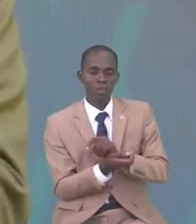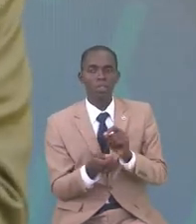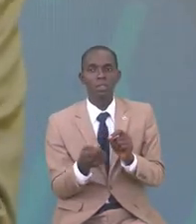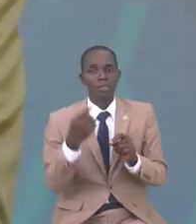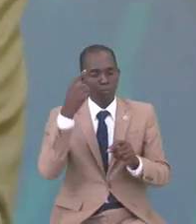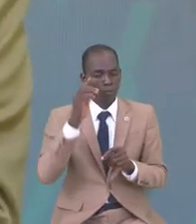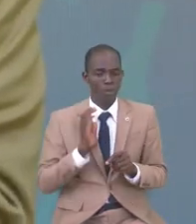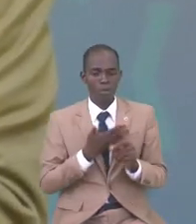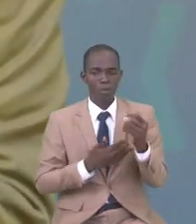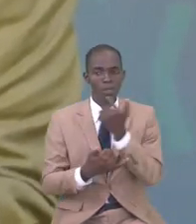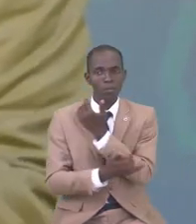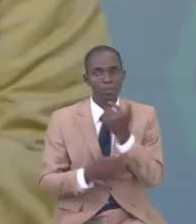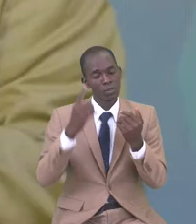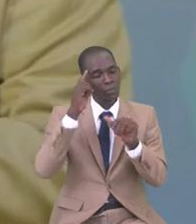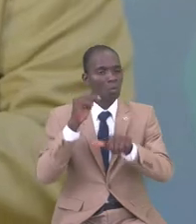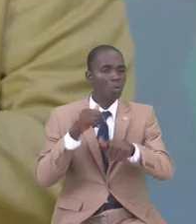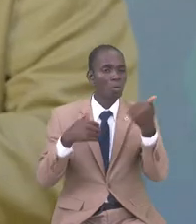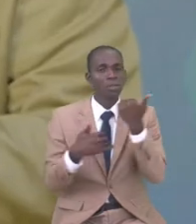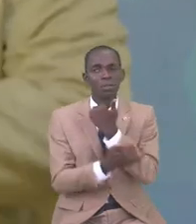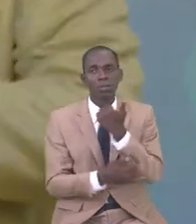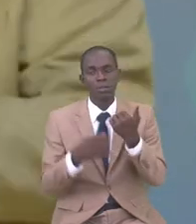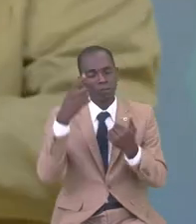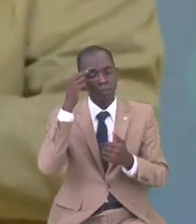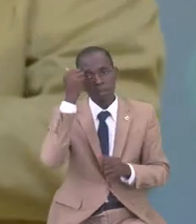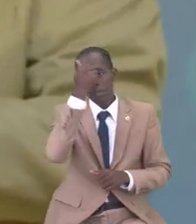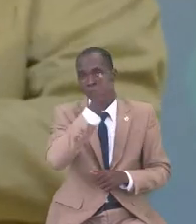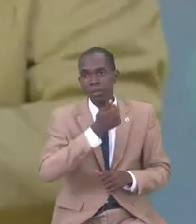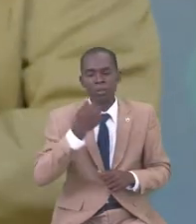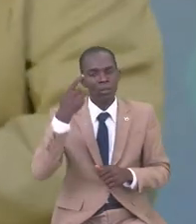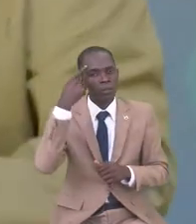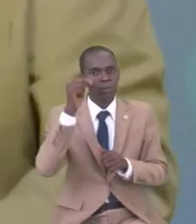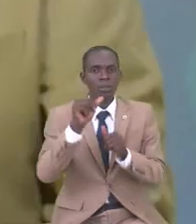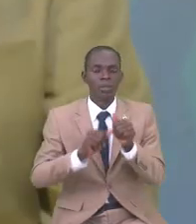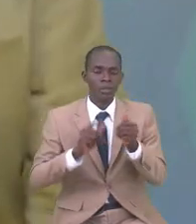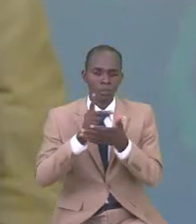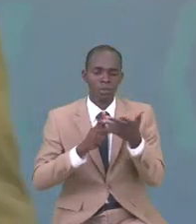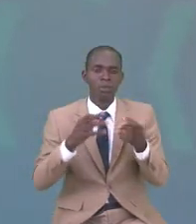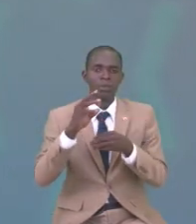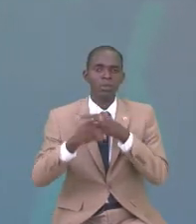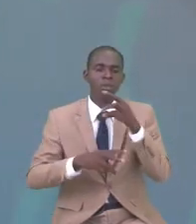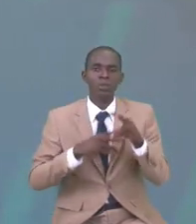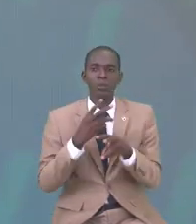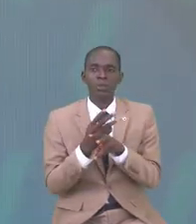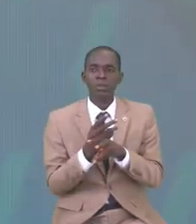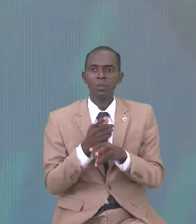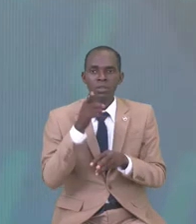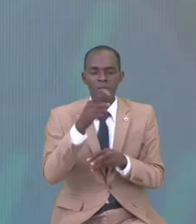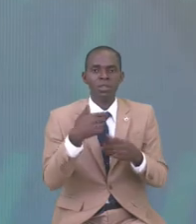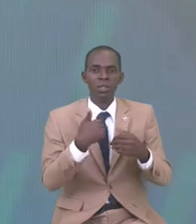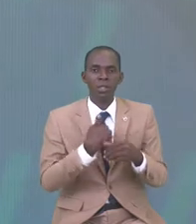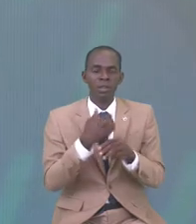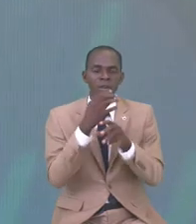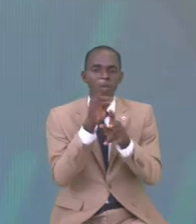our country, for other countries, for Africa, and for every country in the world, you are